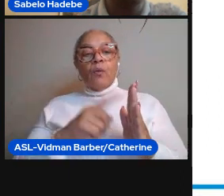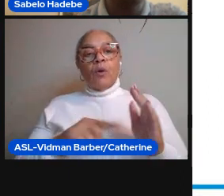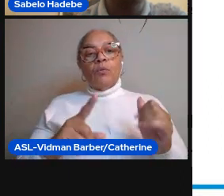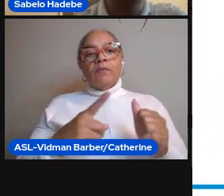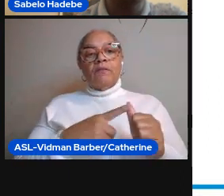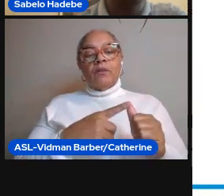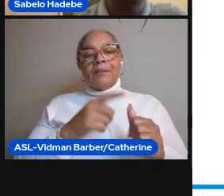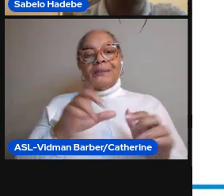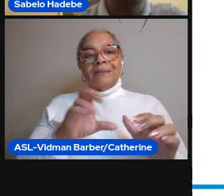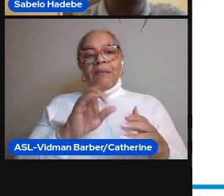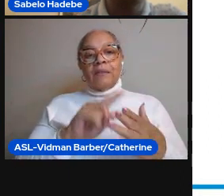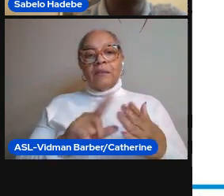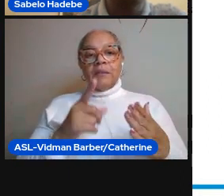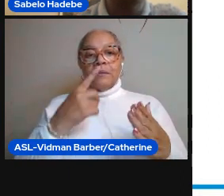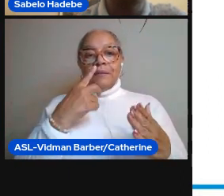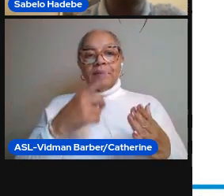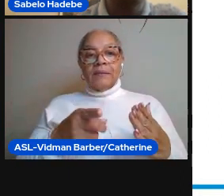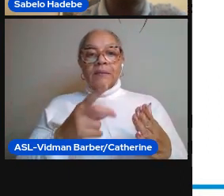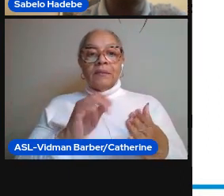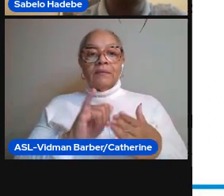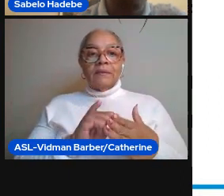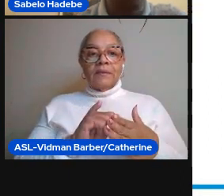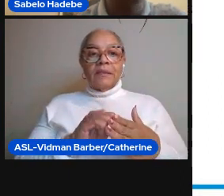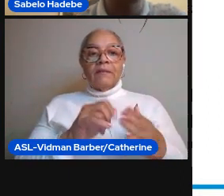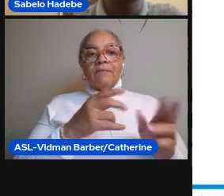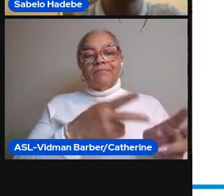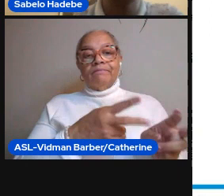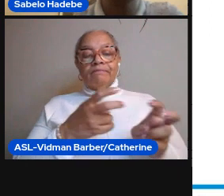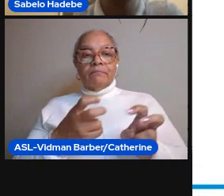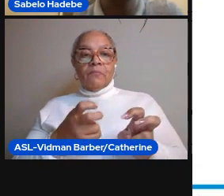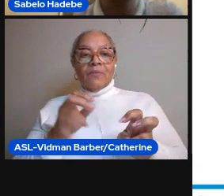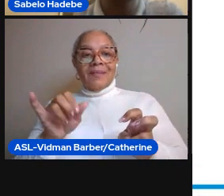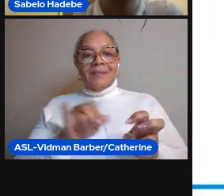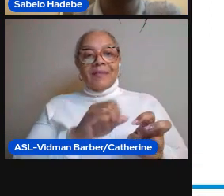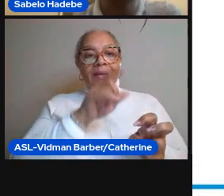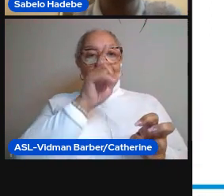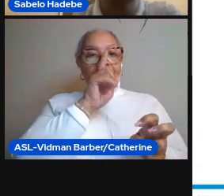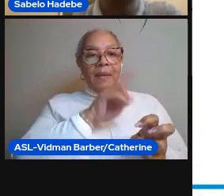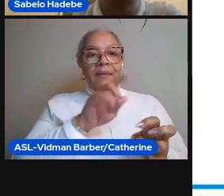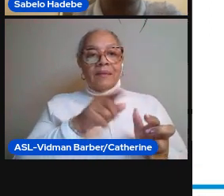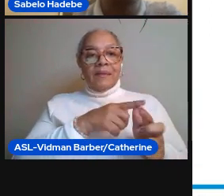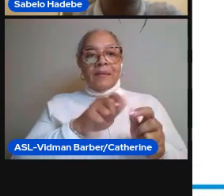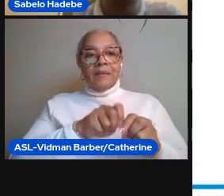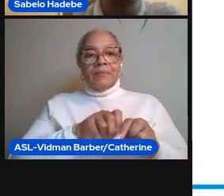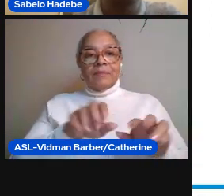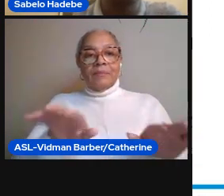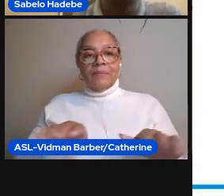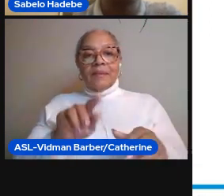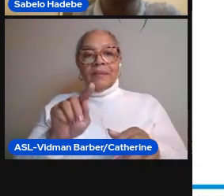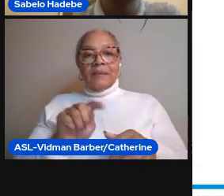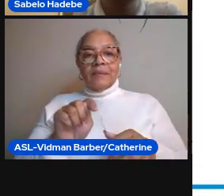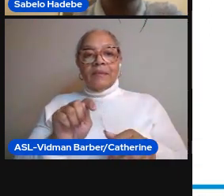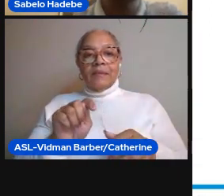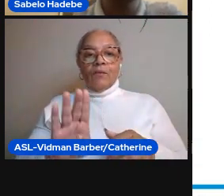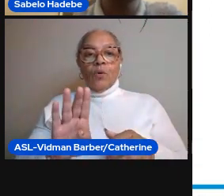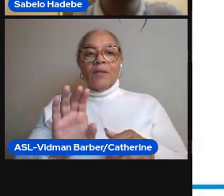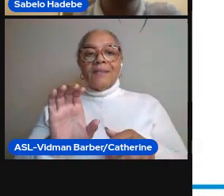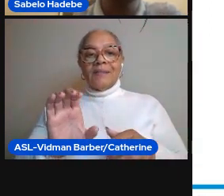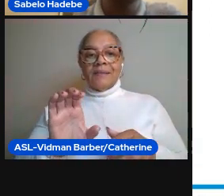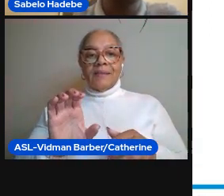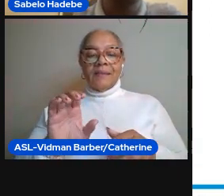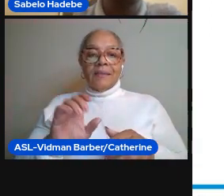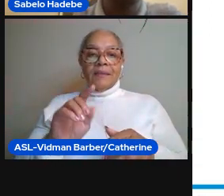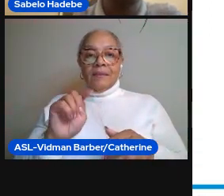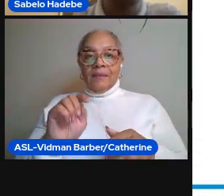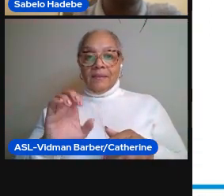took spleens from the same mice. We then sorted CD4 T cells, so naive CD4 T cells, and then we